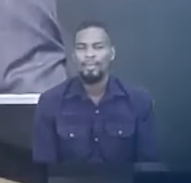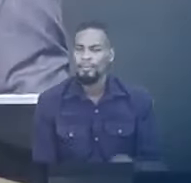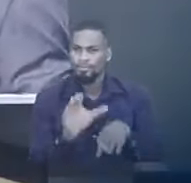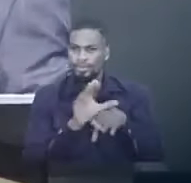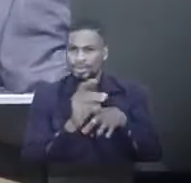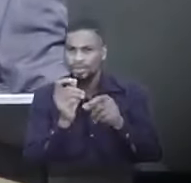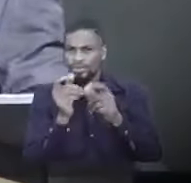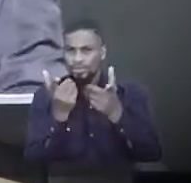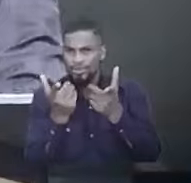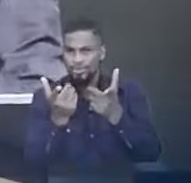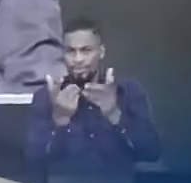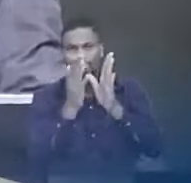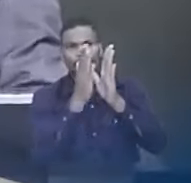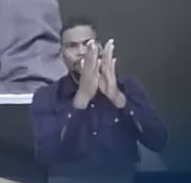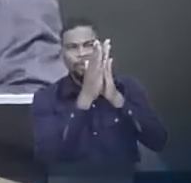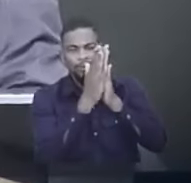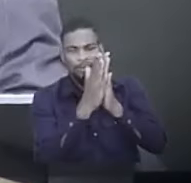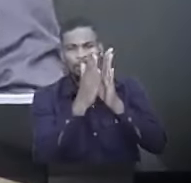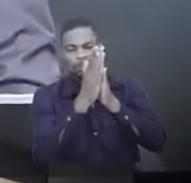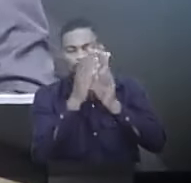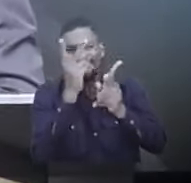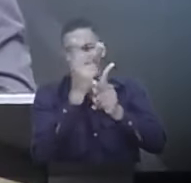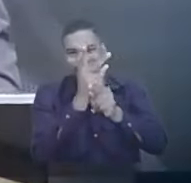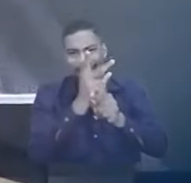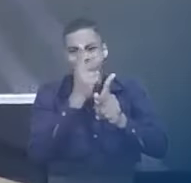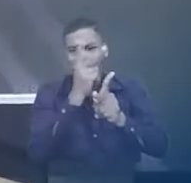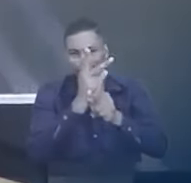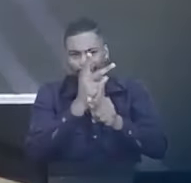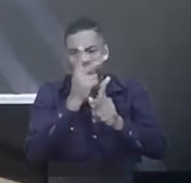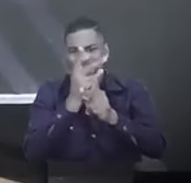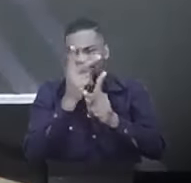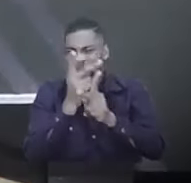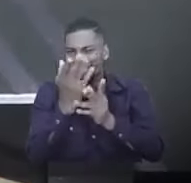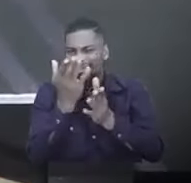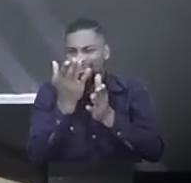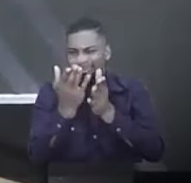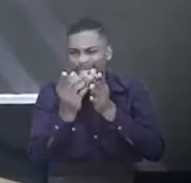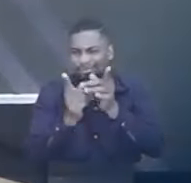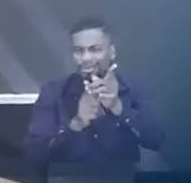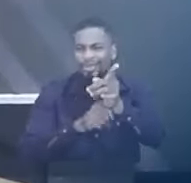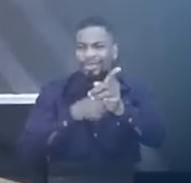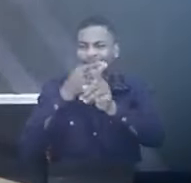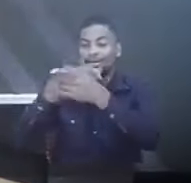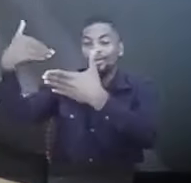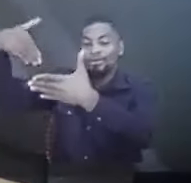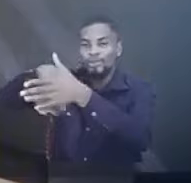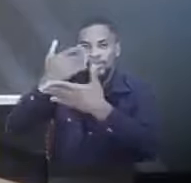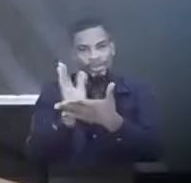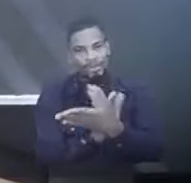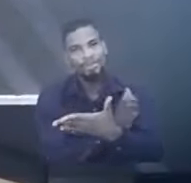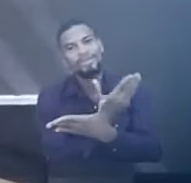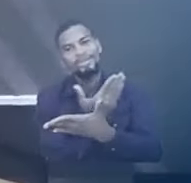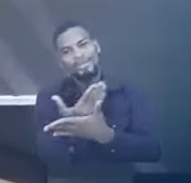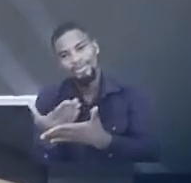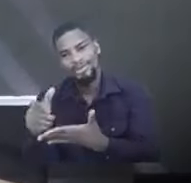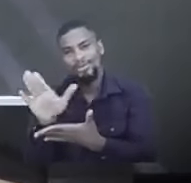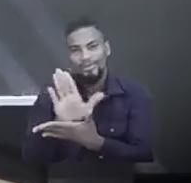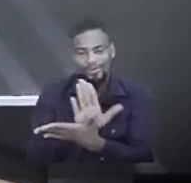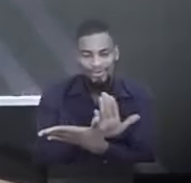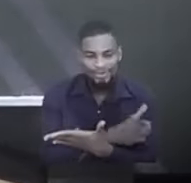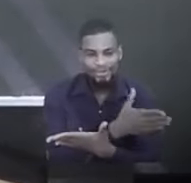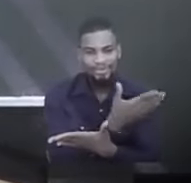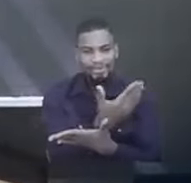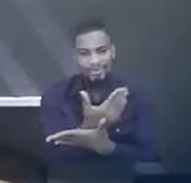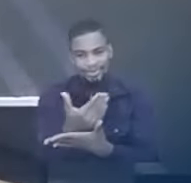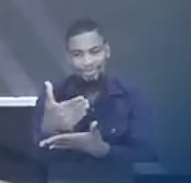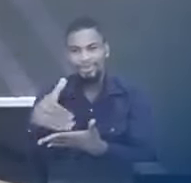that you pray and pray and pray, and then we bring songs in it as impetus to just